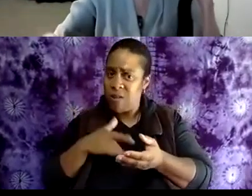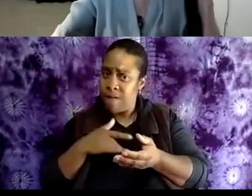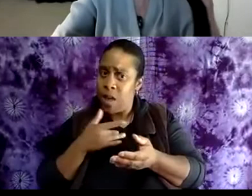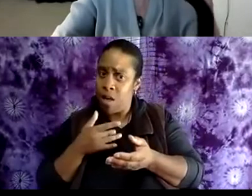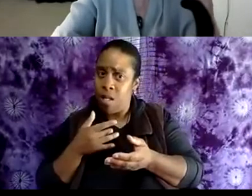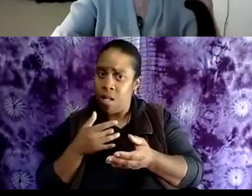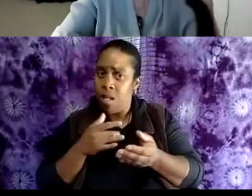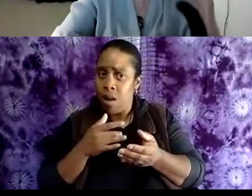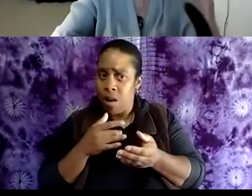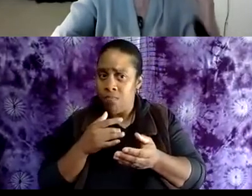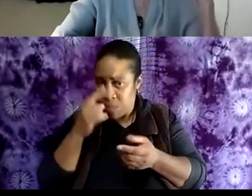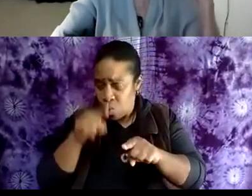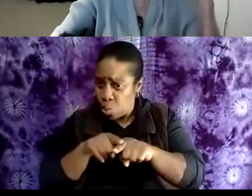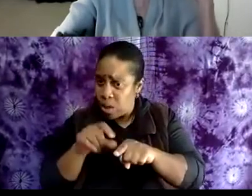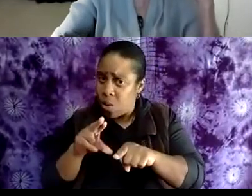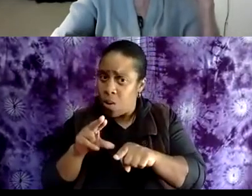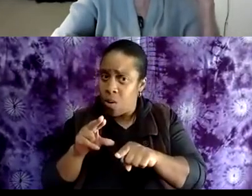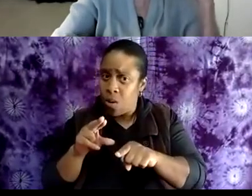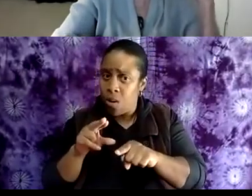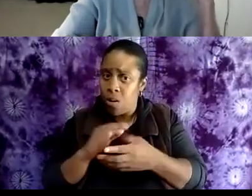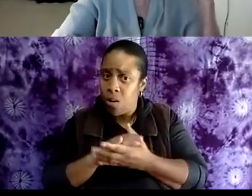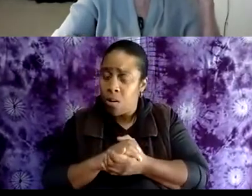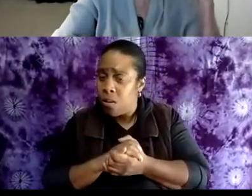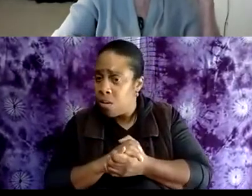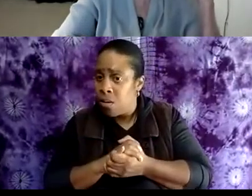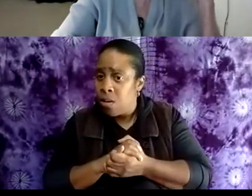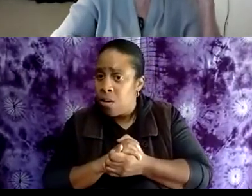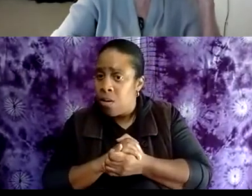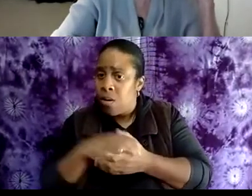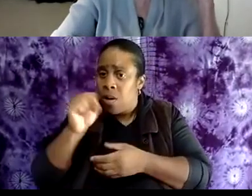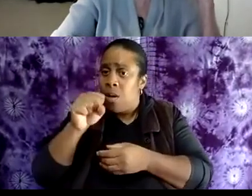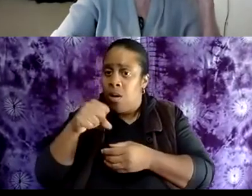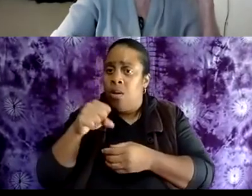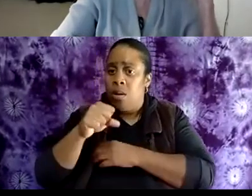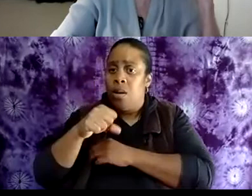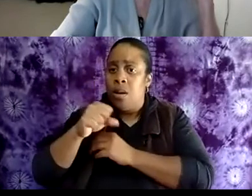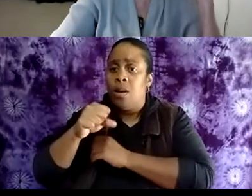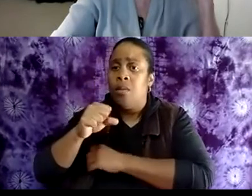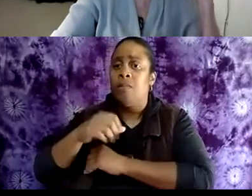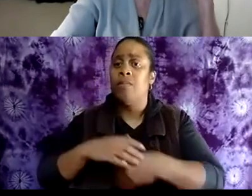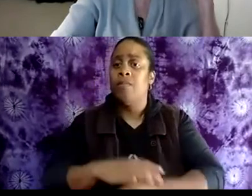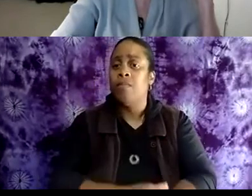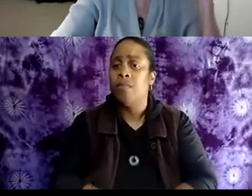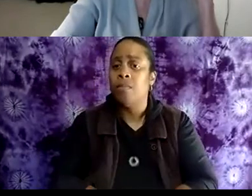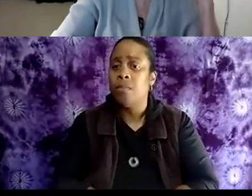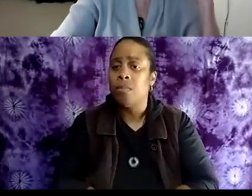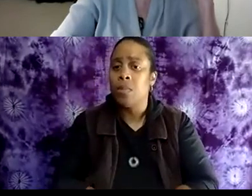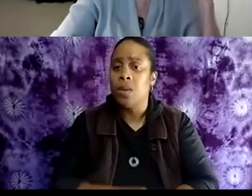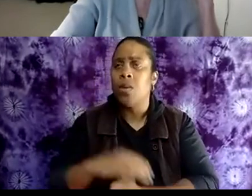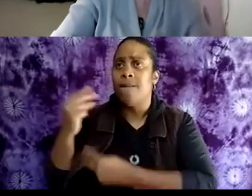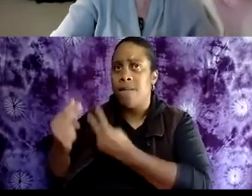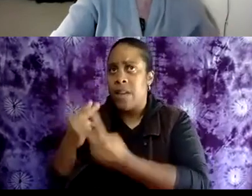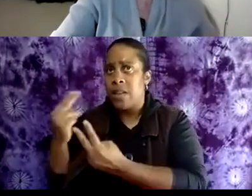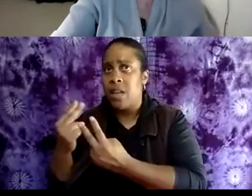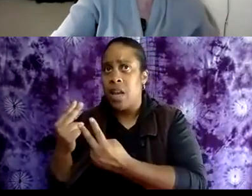versus visitation, or in contrast to? Yes. So visitation